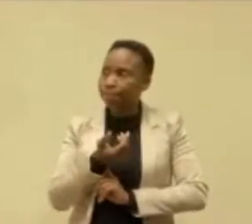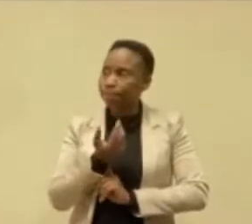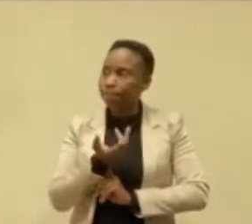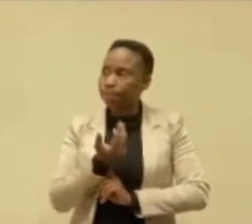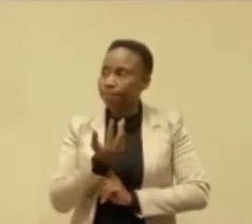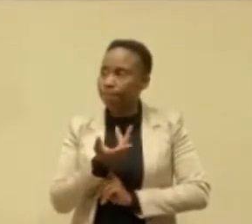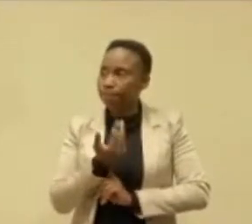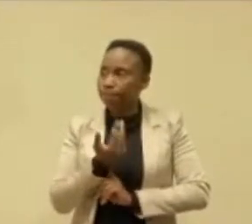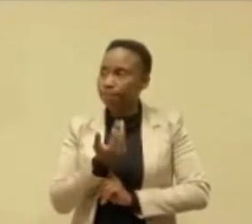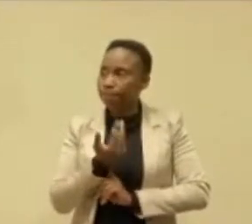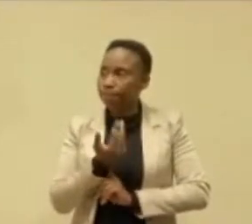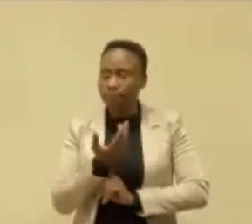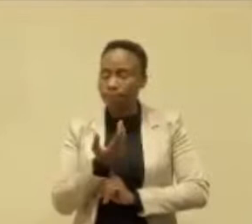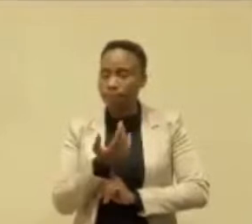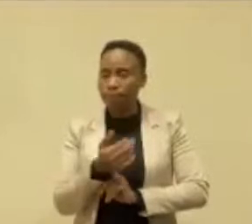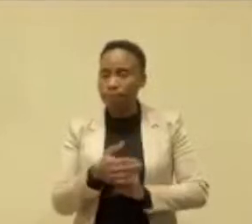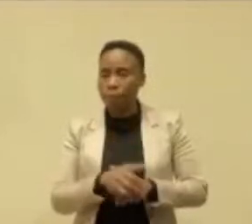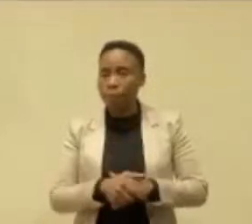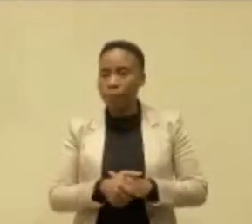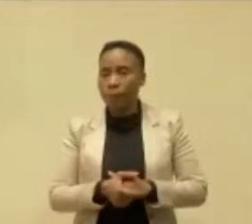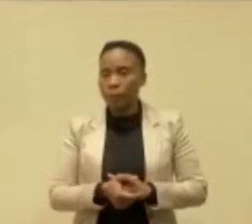uh the the